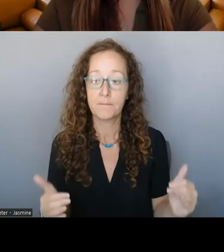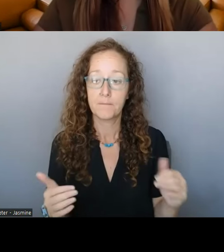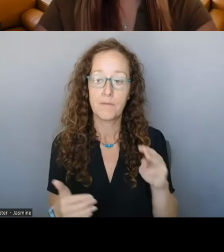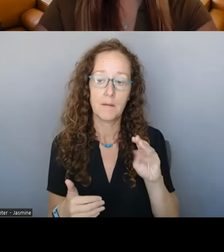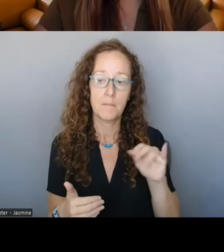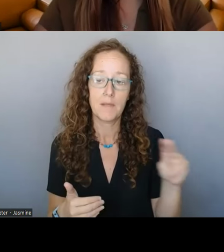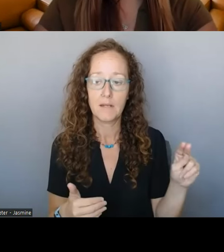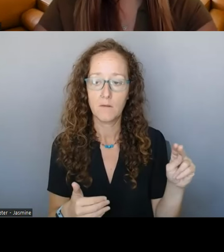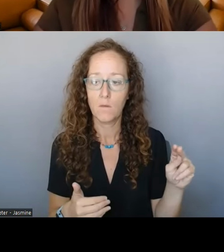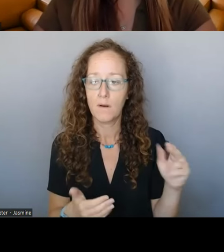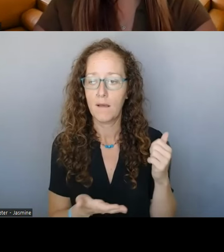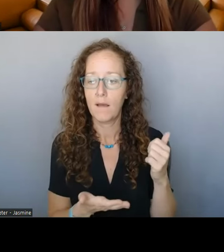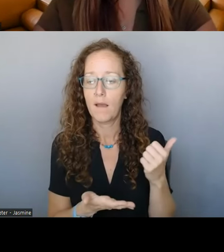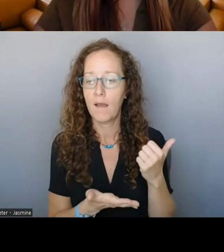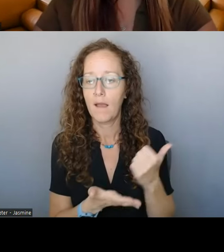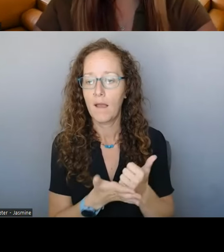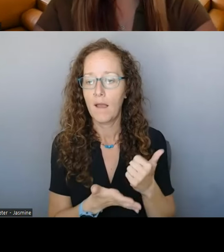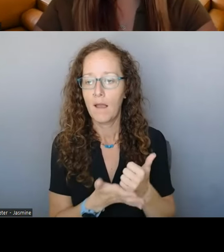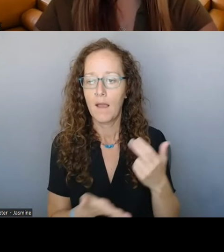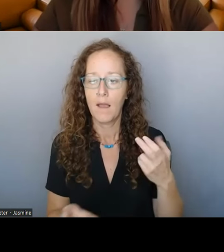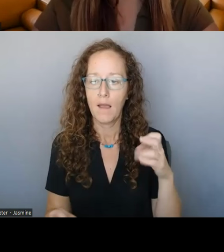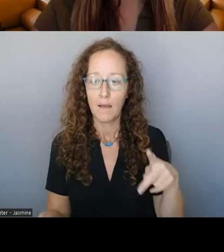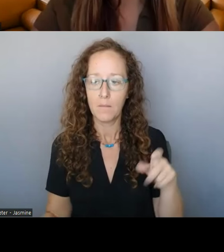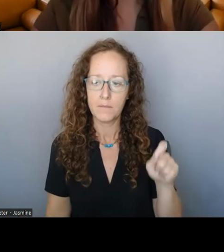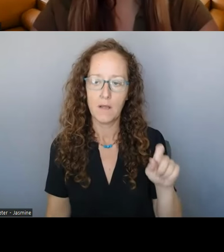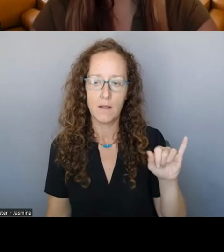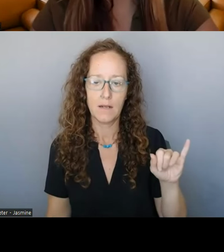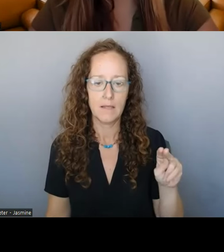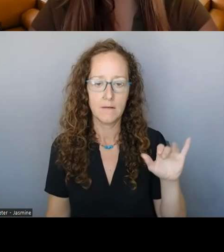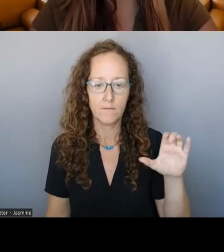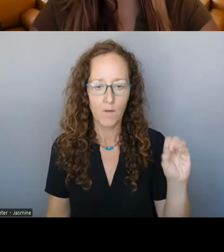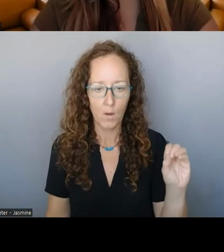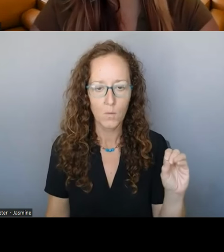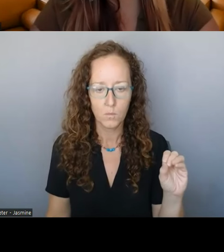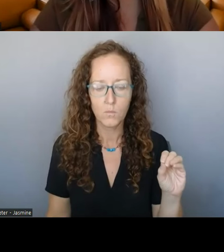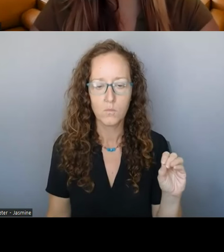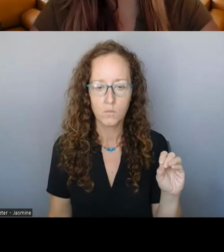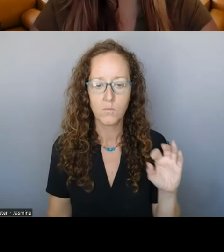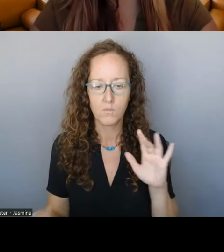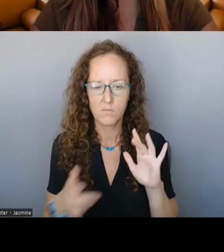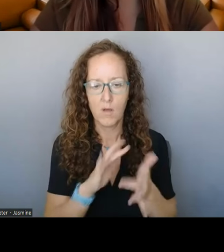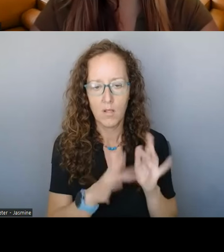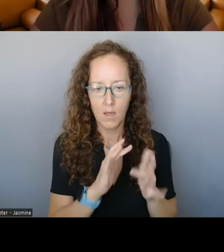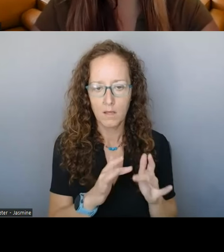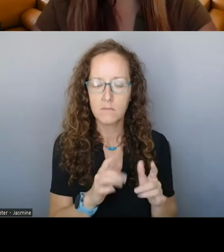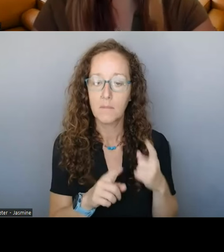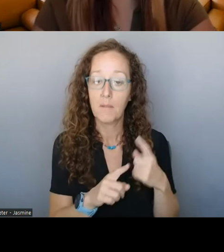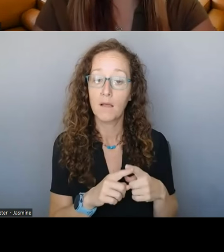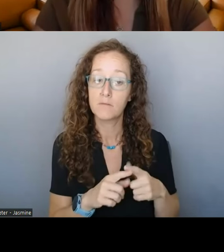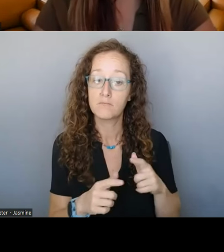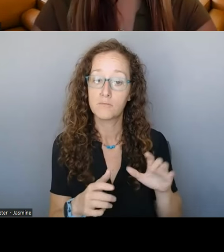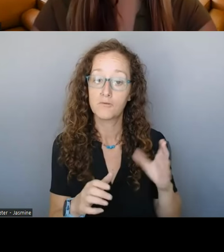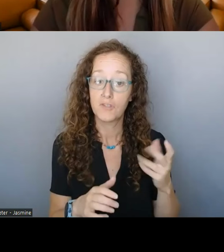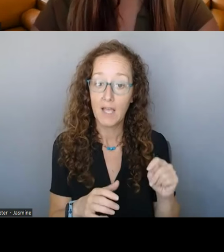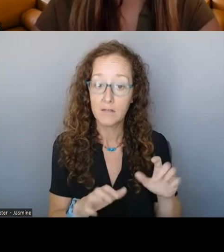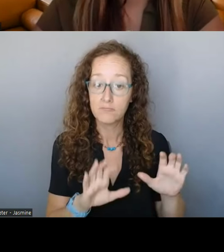minnesotahelp.info. You can do a live chat on that website, or you can research resources on that website if you like to do your